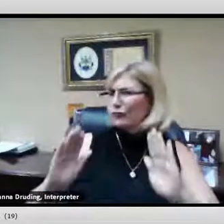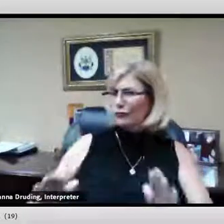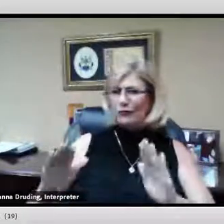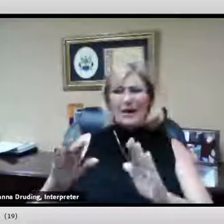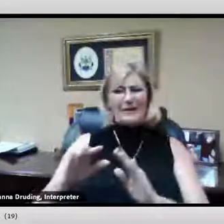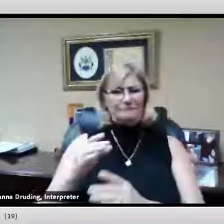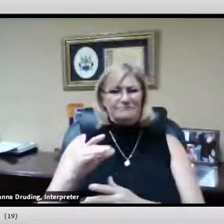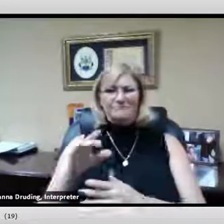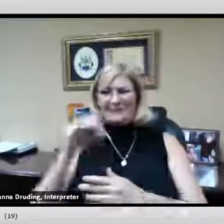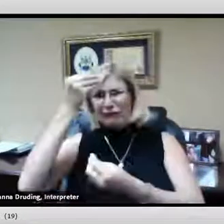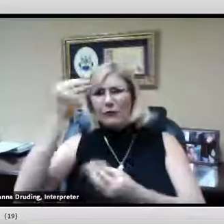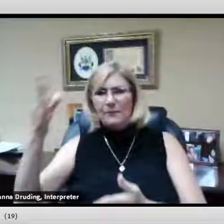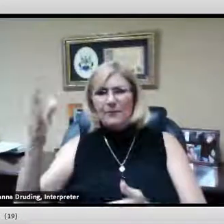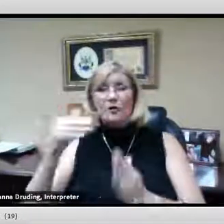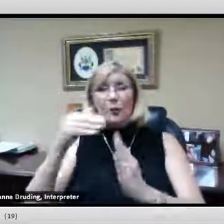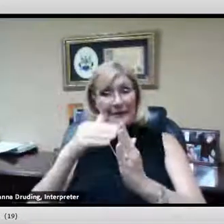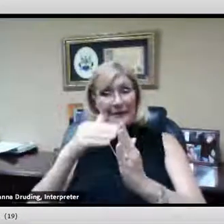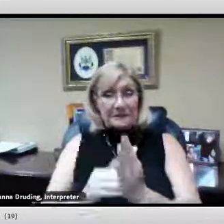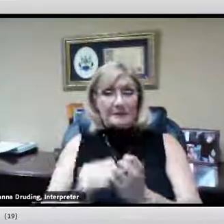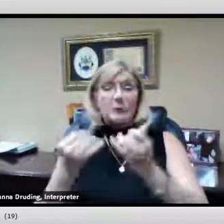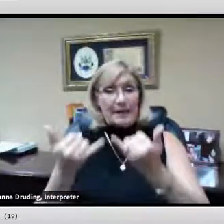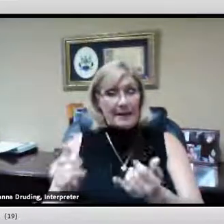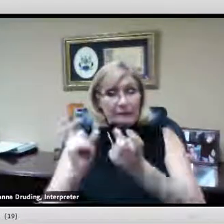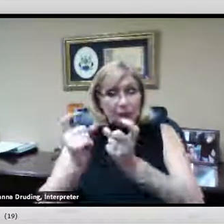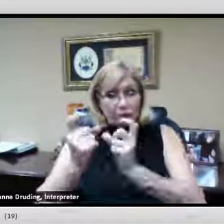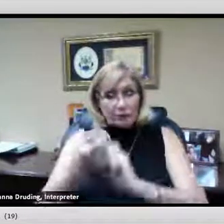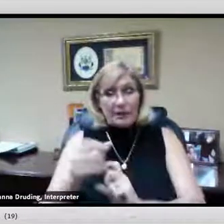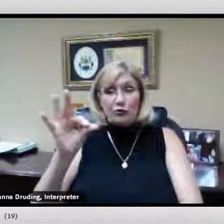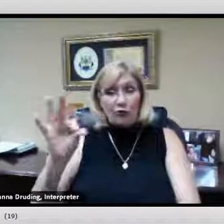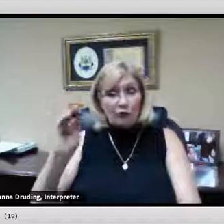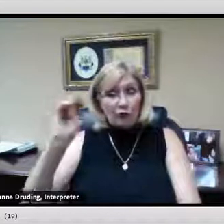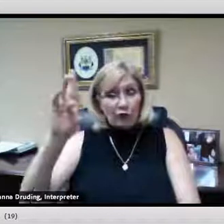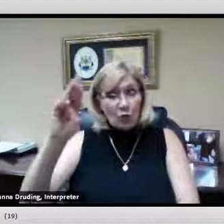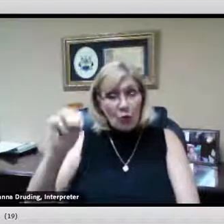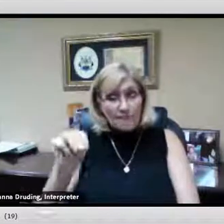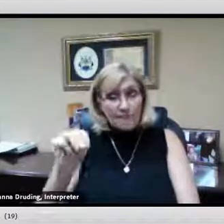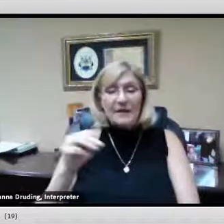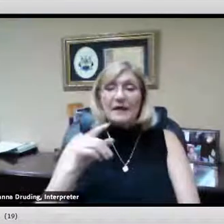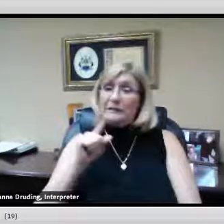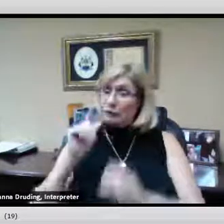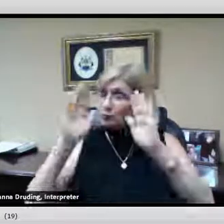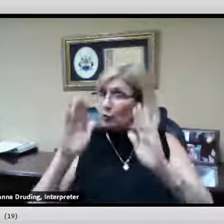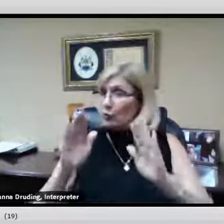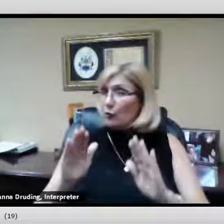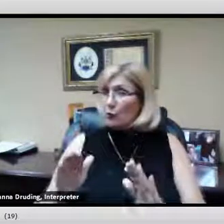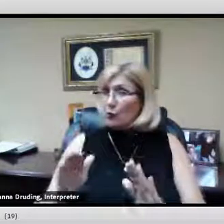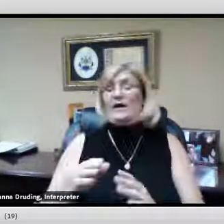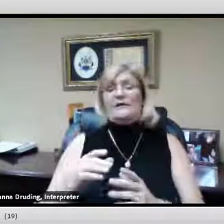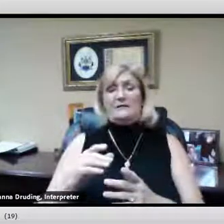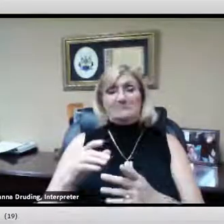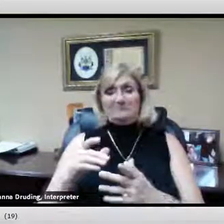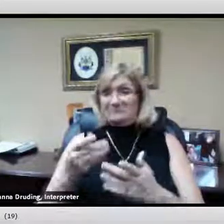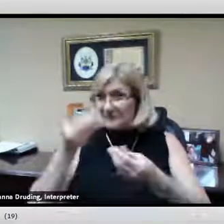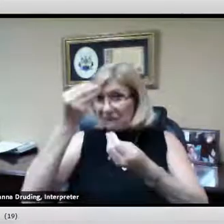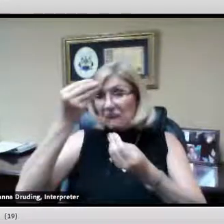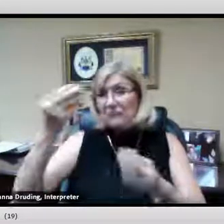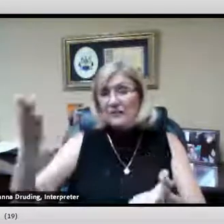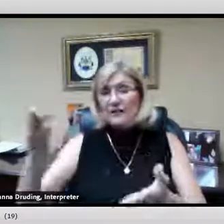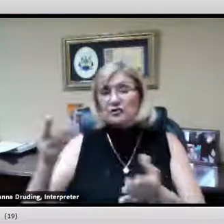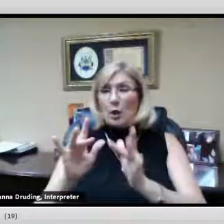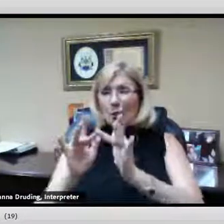from a listserv to a forum, but it's still a great source of information, and it's a searchable web